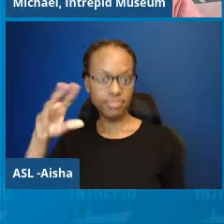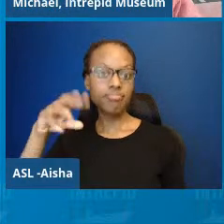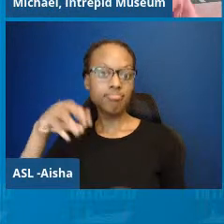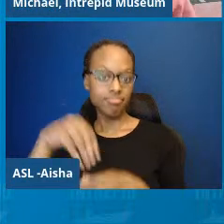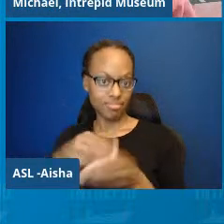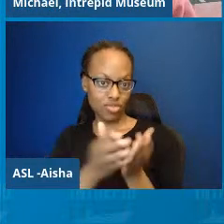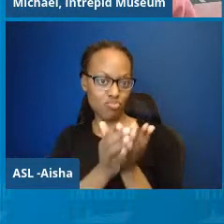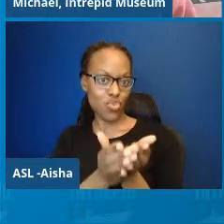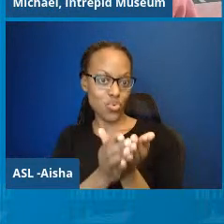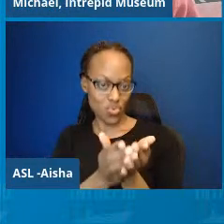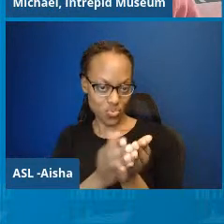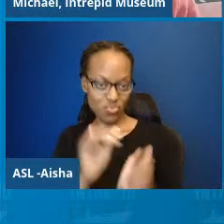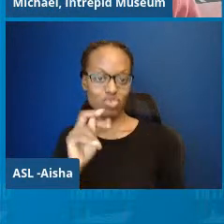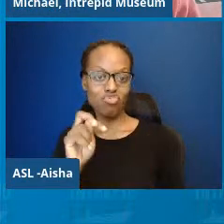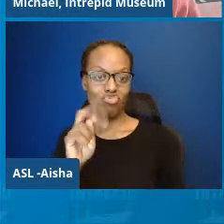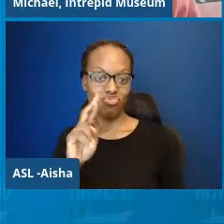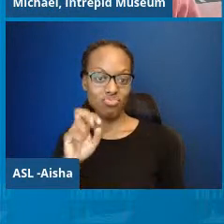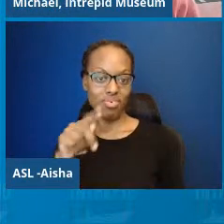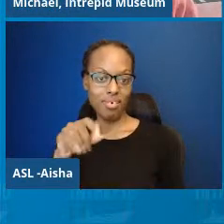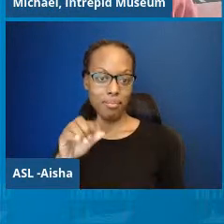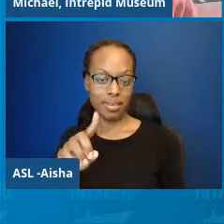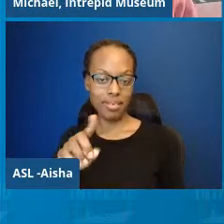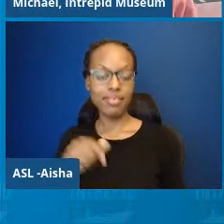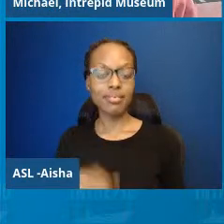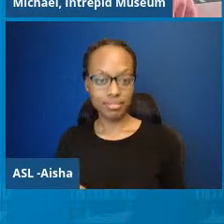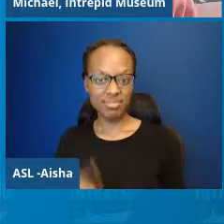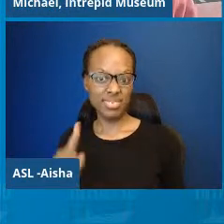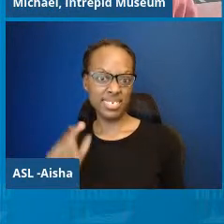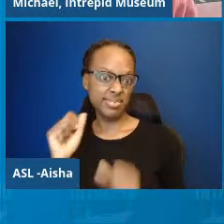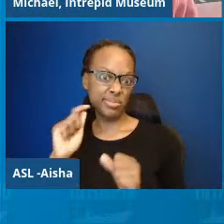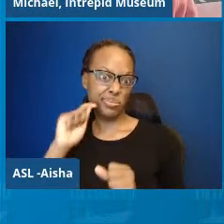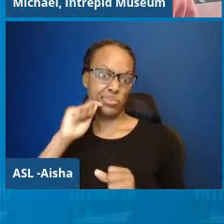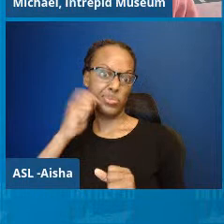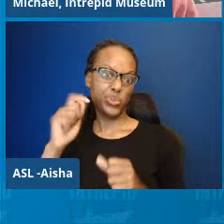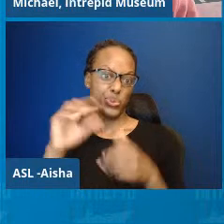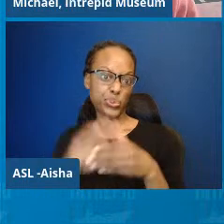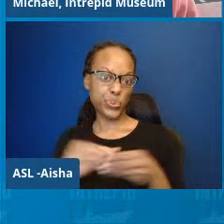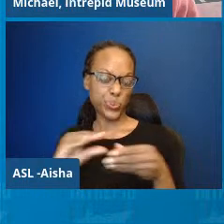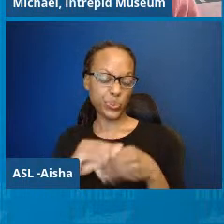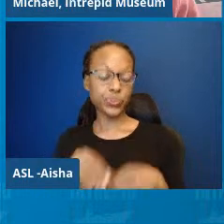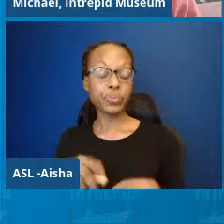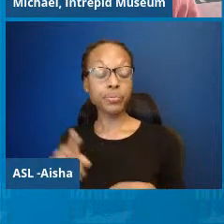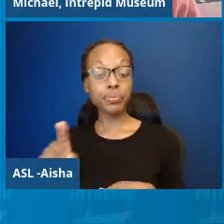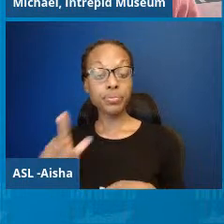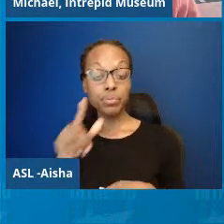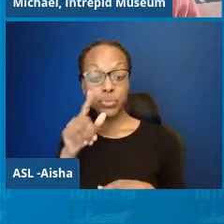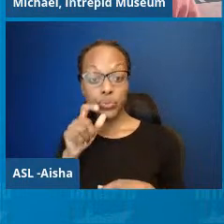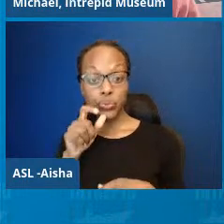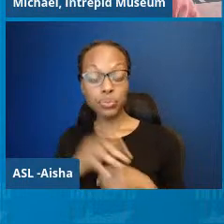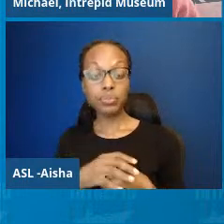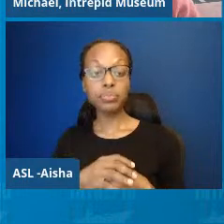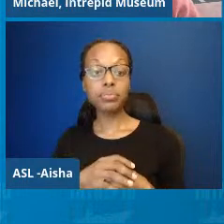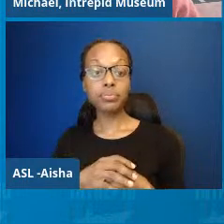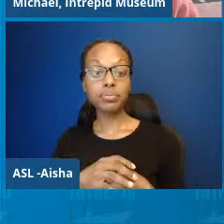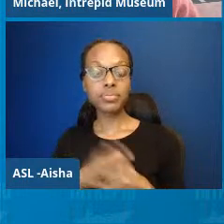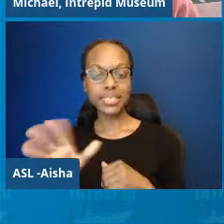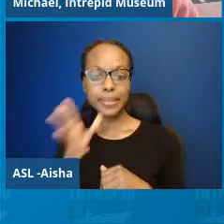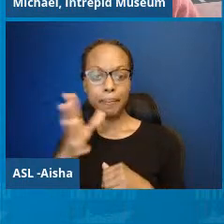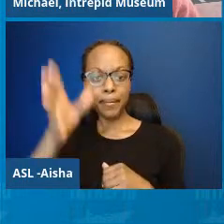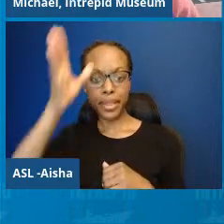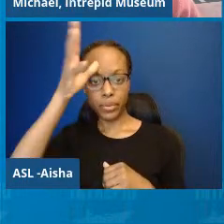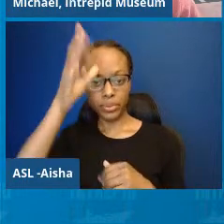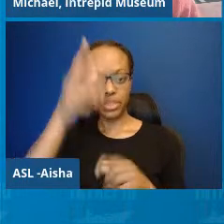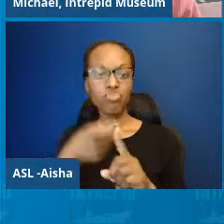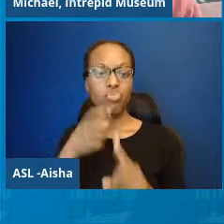really fascinating story. This is Alex Verachu, and he was the son of Romanian immigrants.